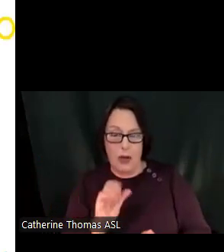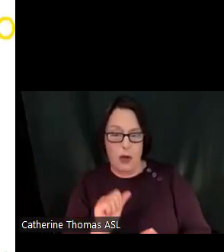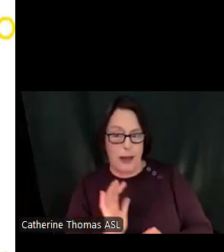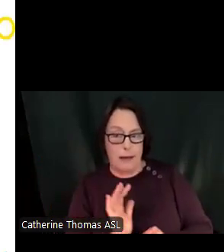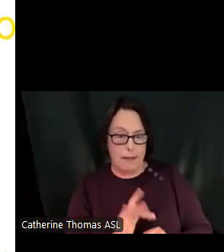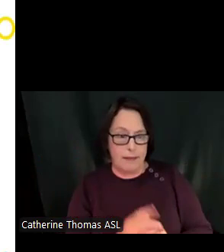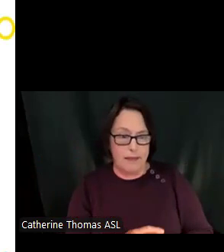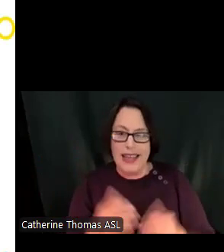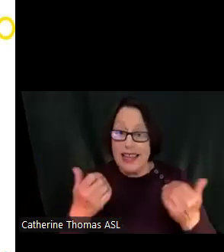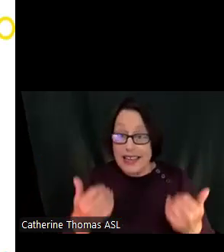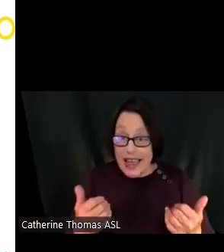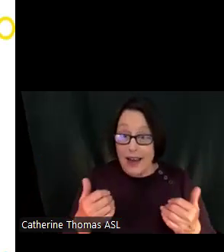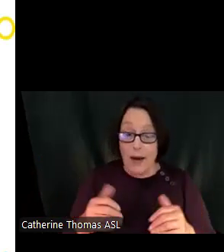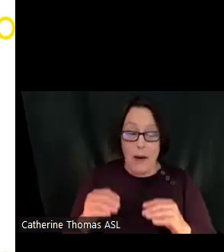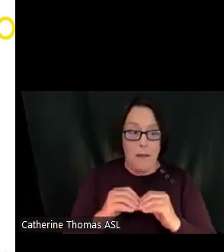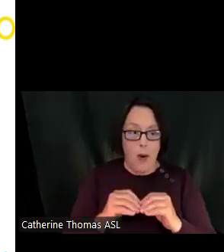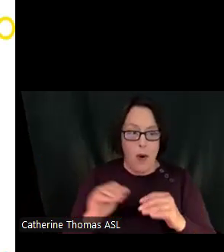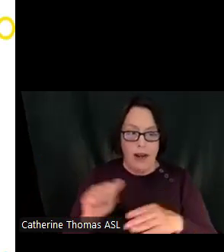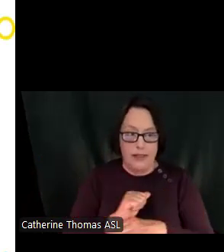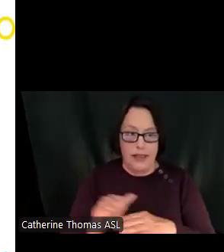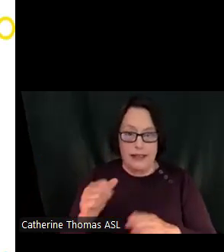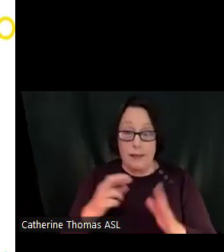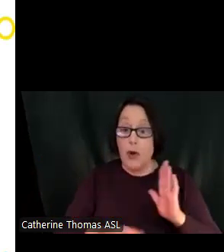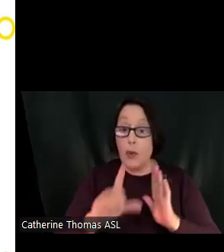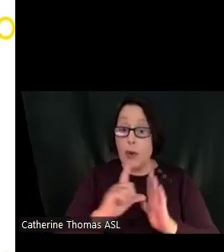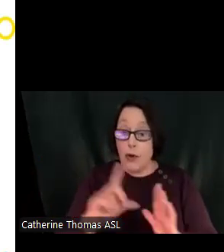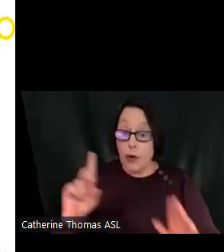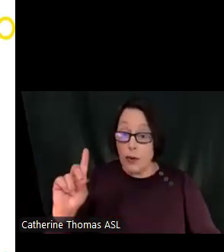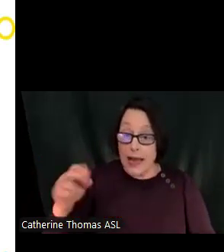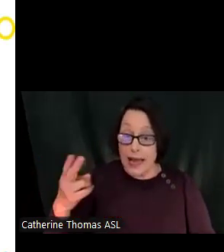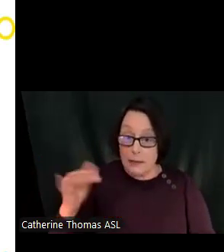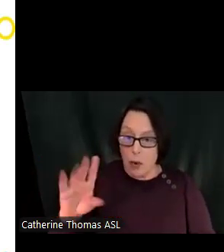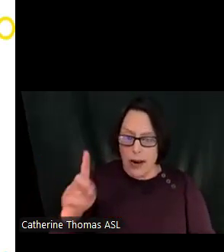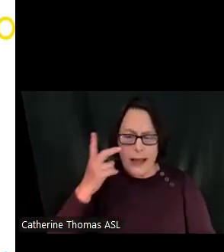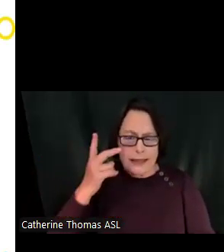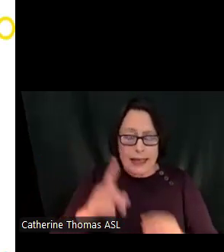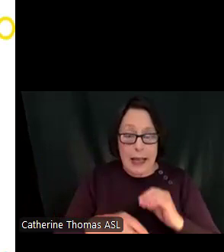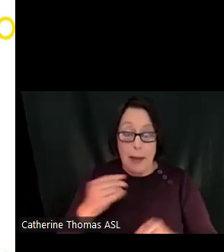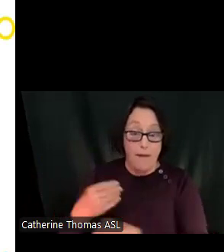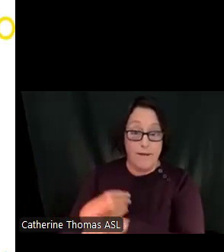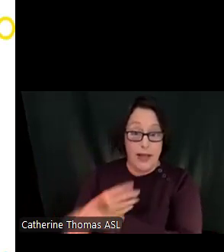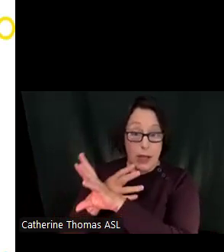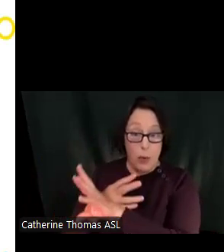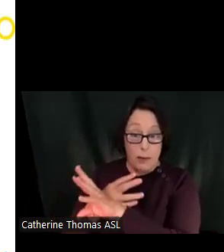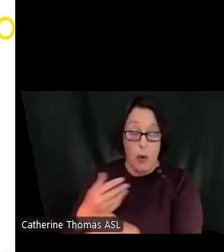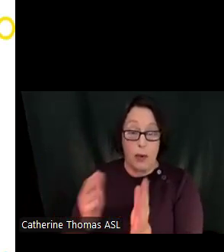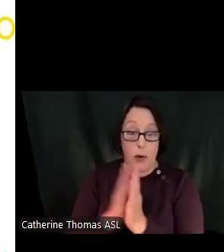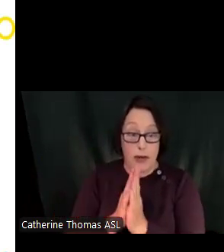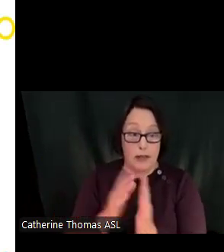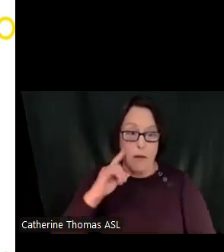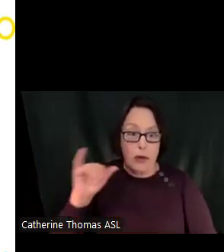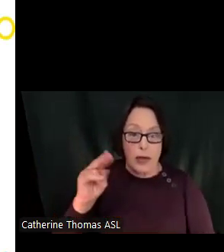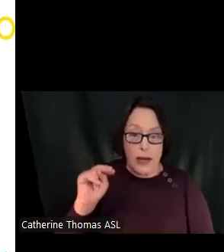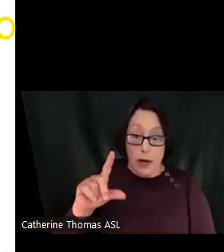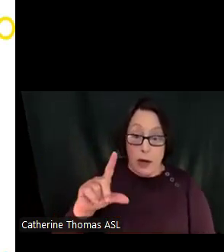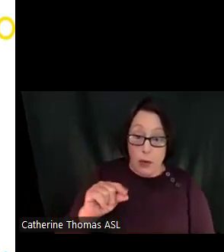Let's do another exercise. Review the dashboard to find out about video remote requests from January 2023